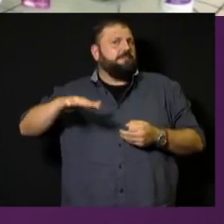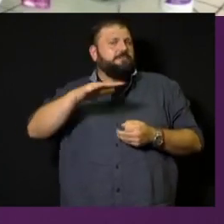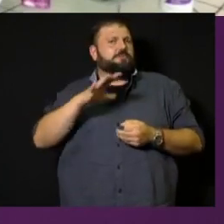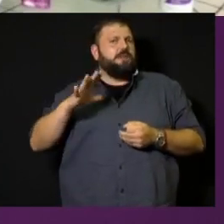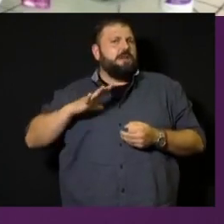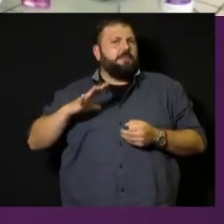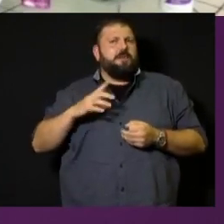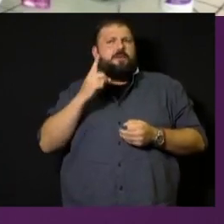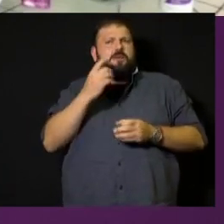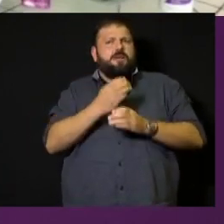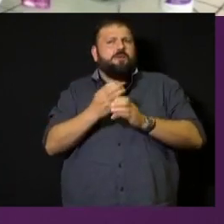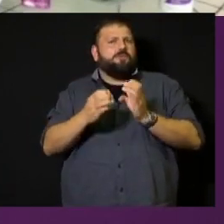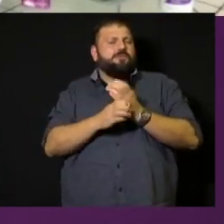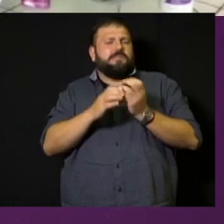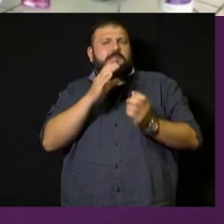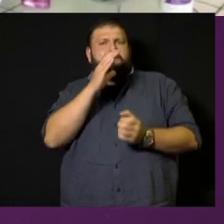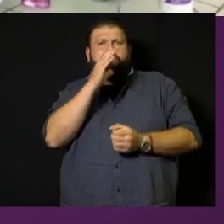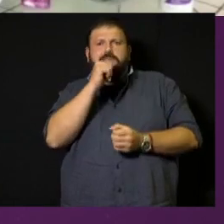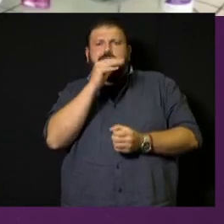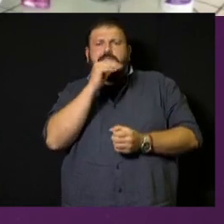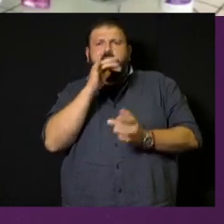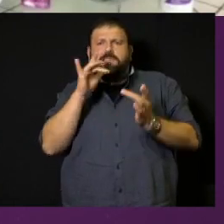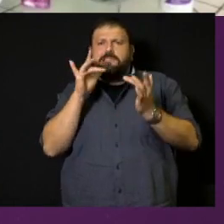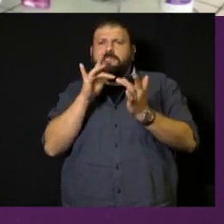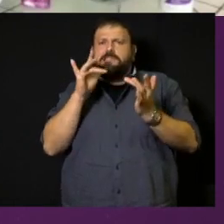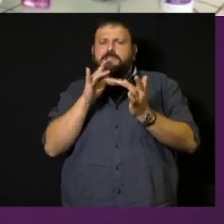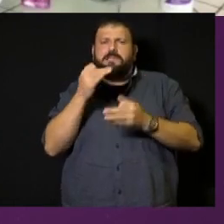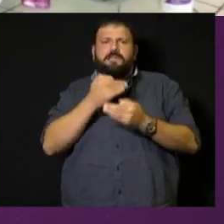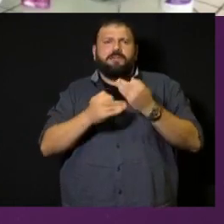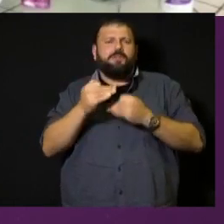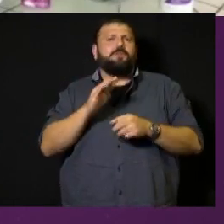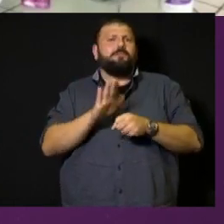fresh, there was something we couldn't connect with them.